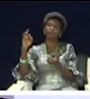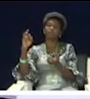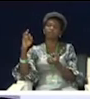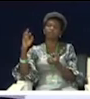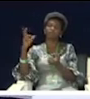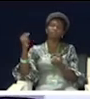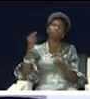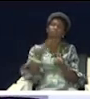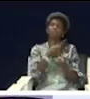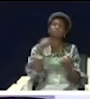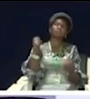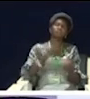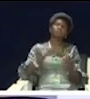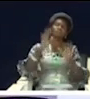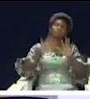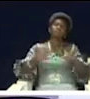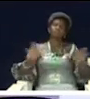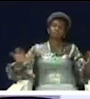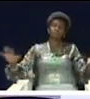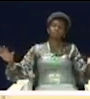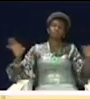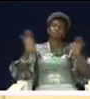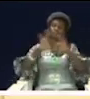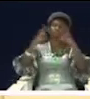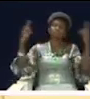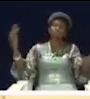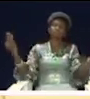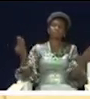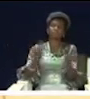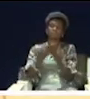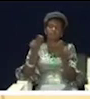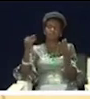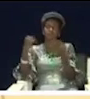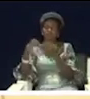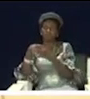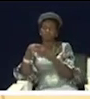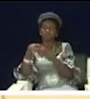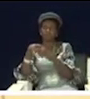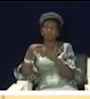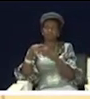the pastor's seed family.